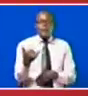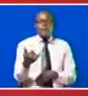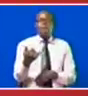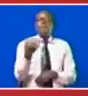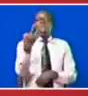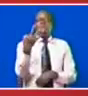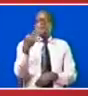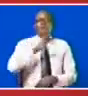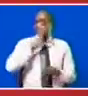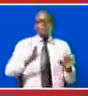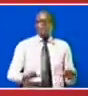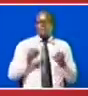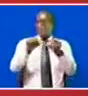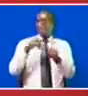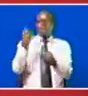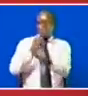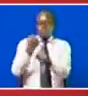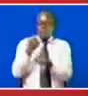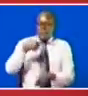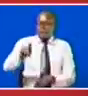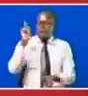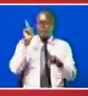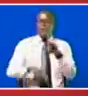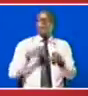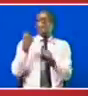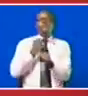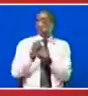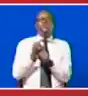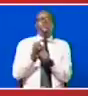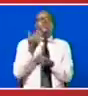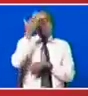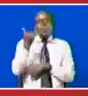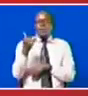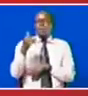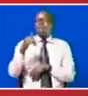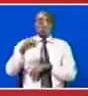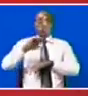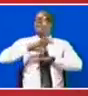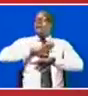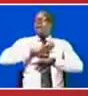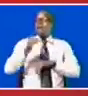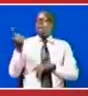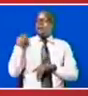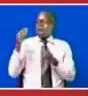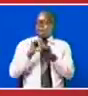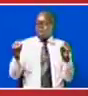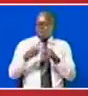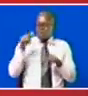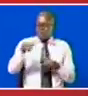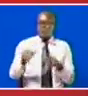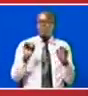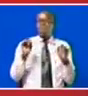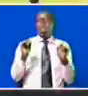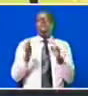only three commissioners in office who cannot conduct any business due to lack of quorum. Rita Tinina begins our bulletin